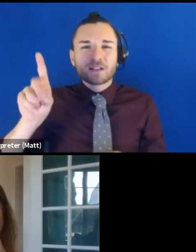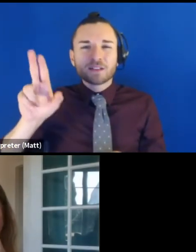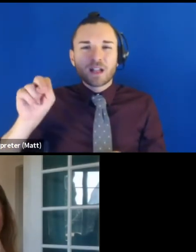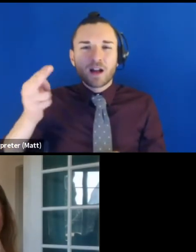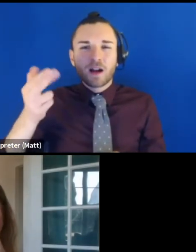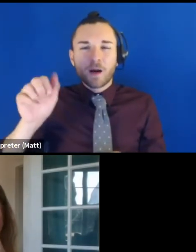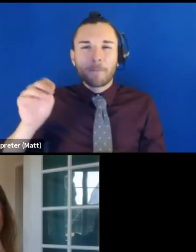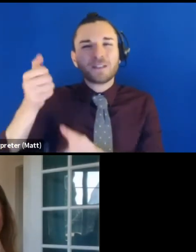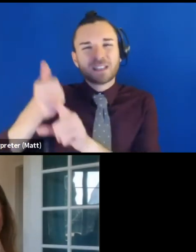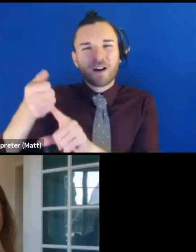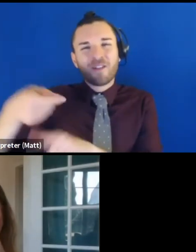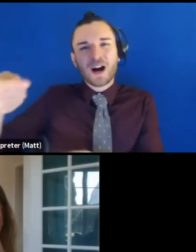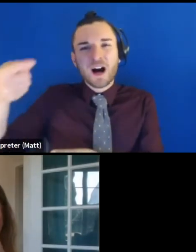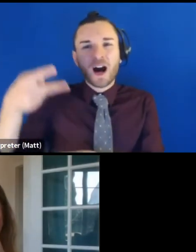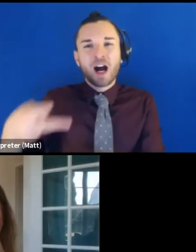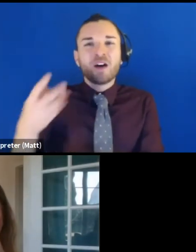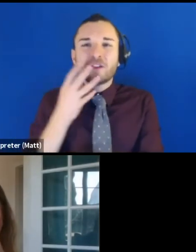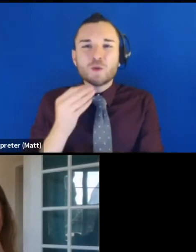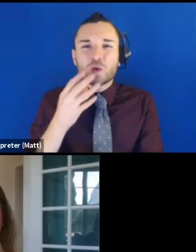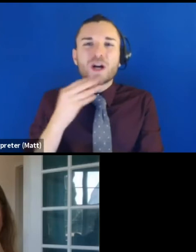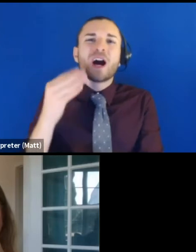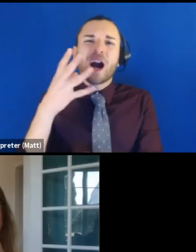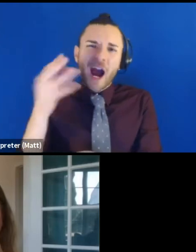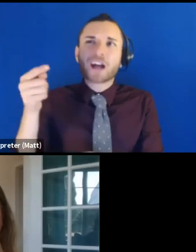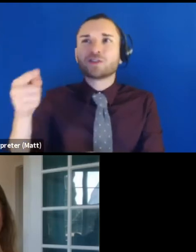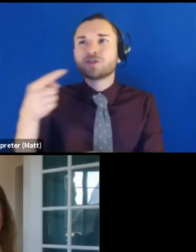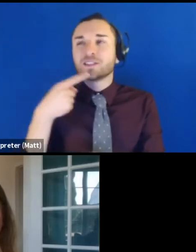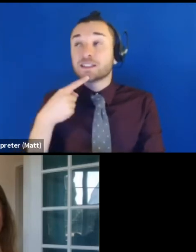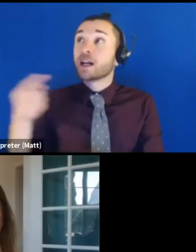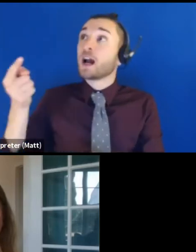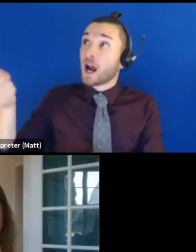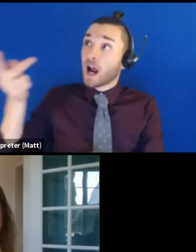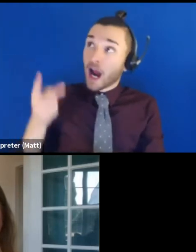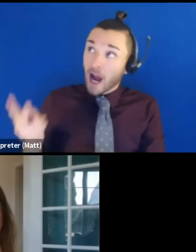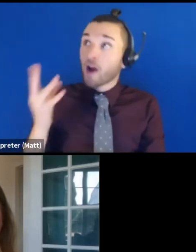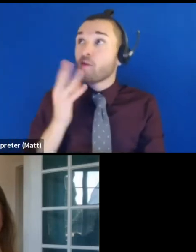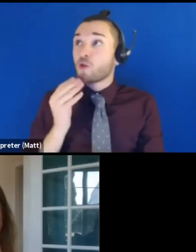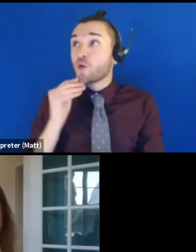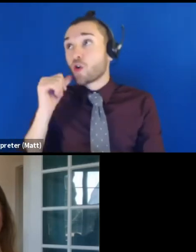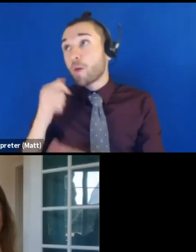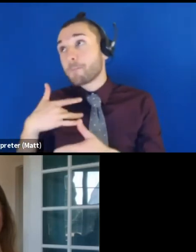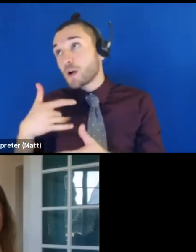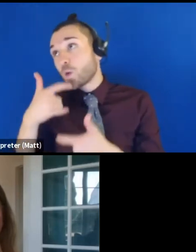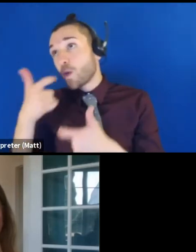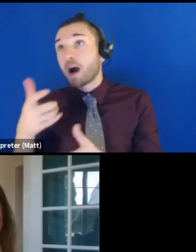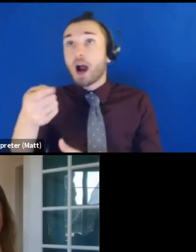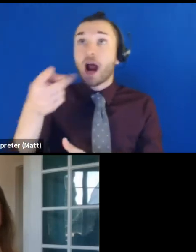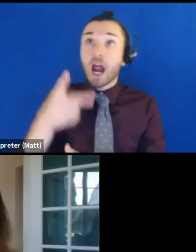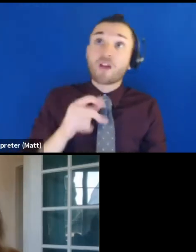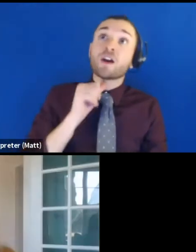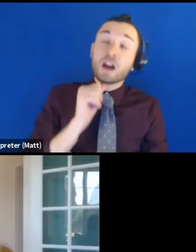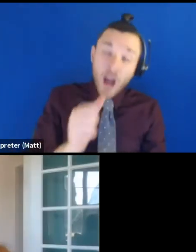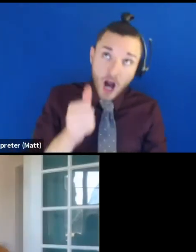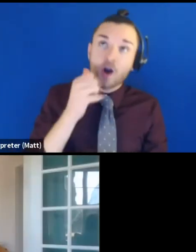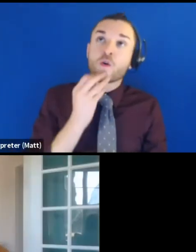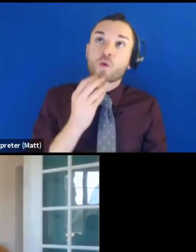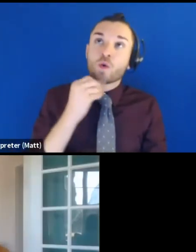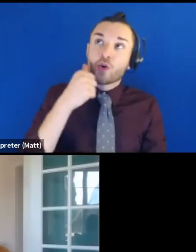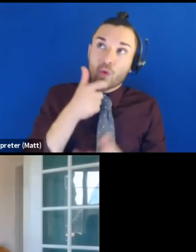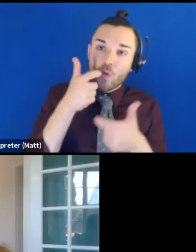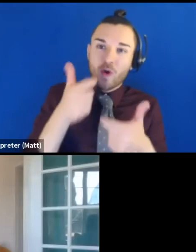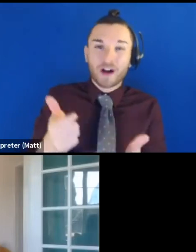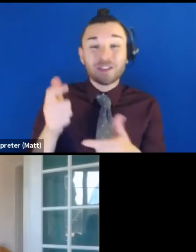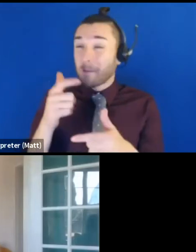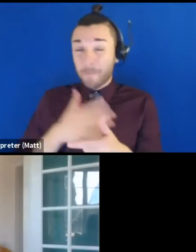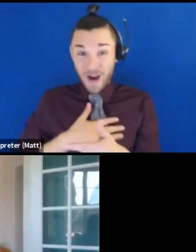was, as she's talked about, like half Jewish girls, half non-Jewish girls. And I am familiar with every reaction to Girls that people have ever had. But